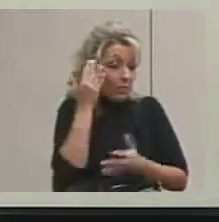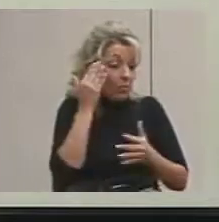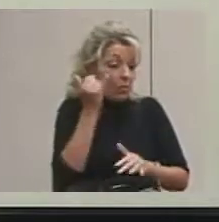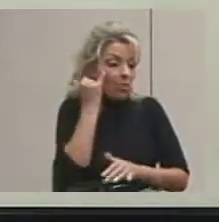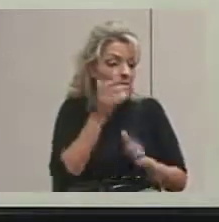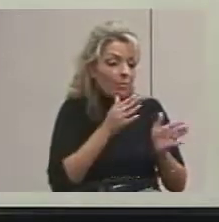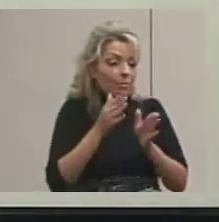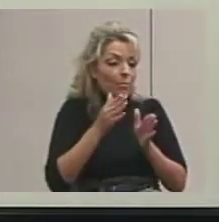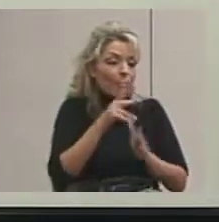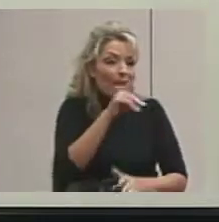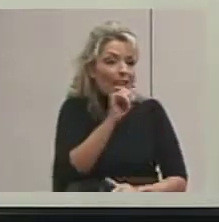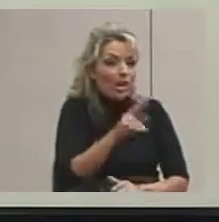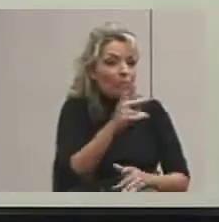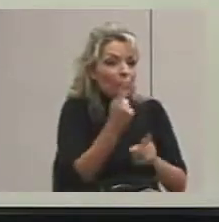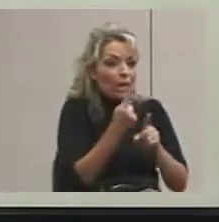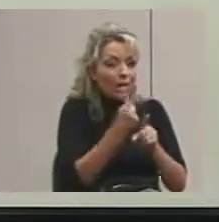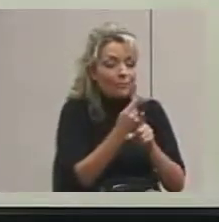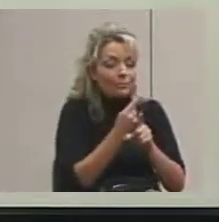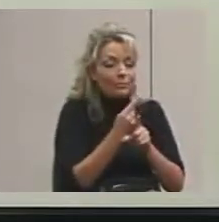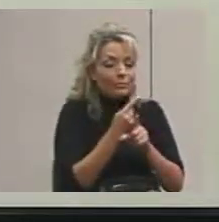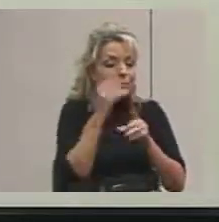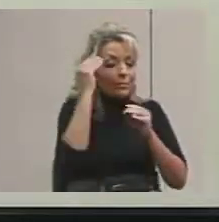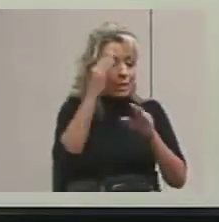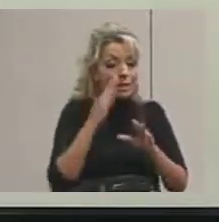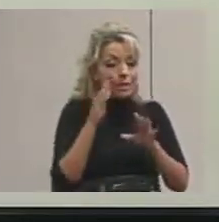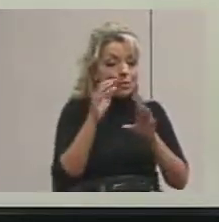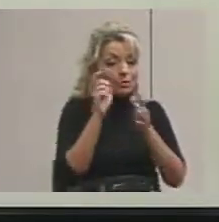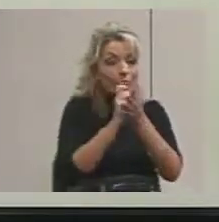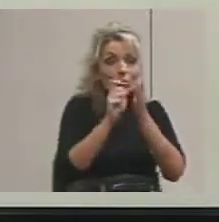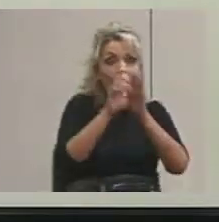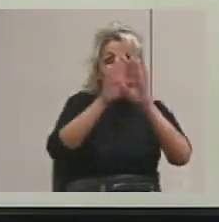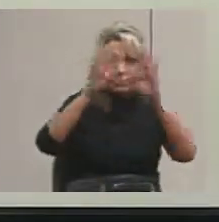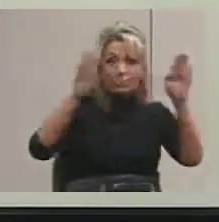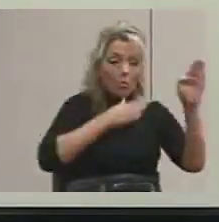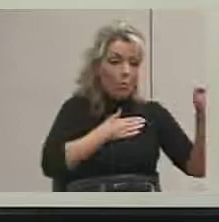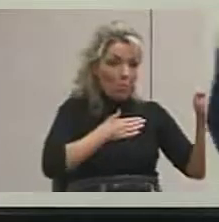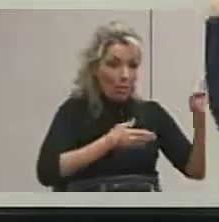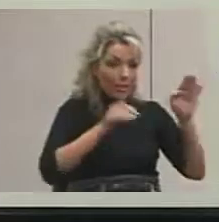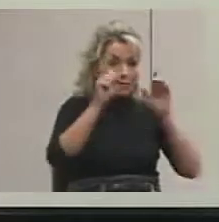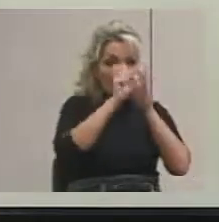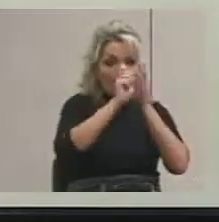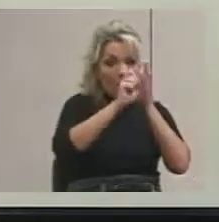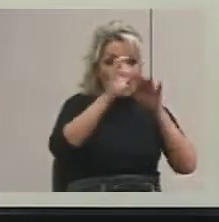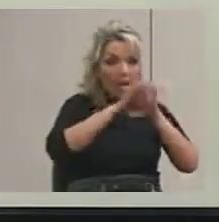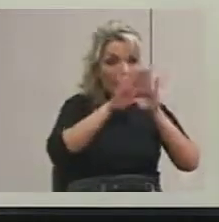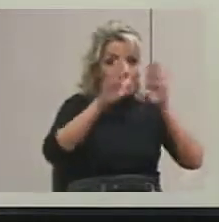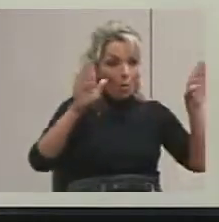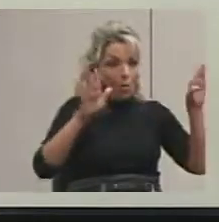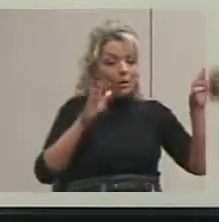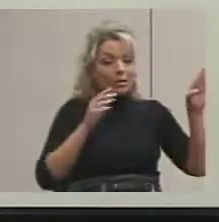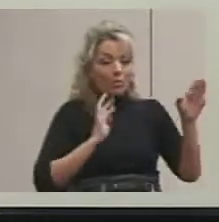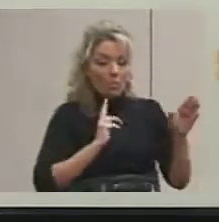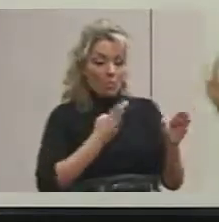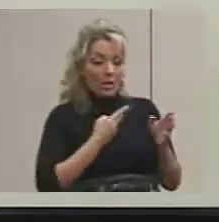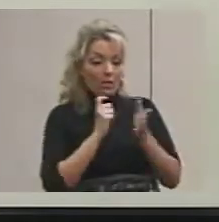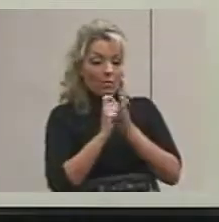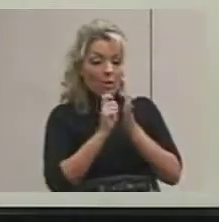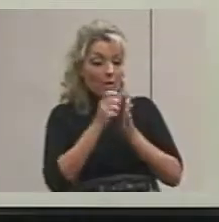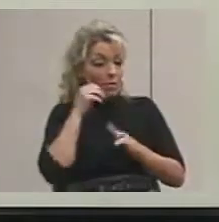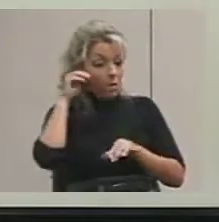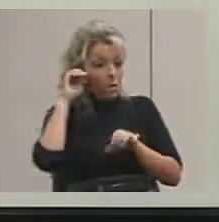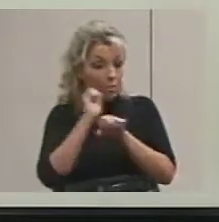trying to get that method. The teachers have all willingly put it up on the whiteboard now, because we all do that in our classes, homework due or whatever, and he might have missed